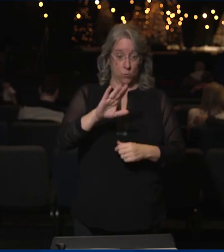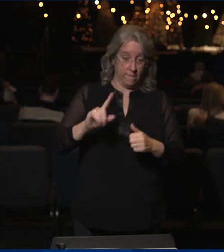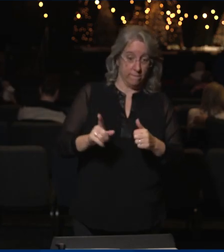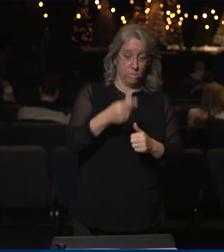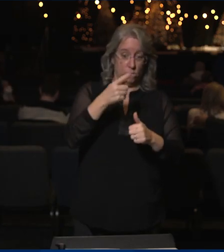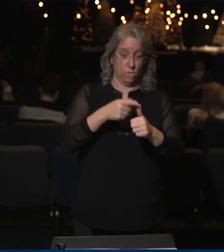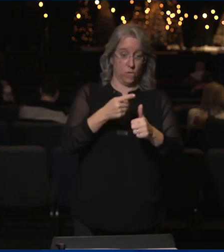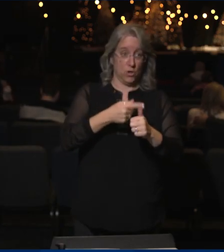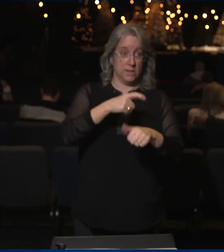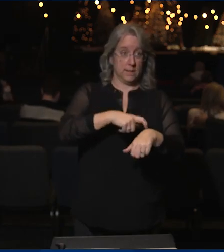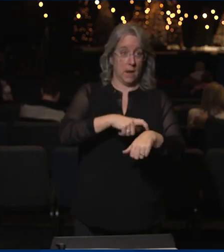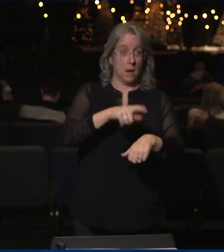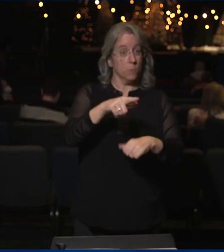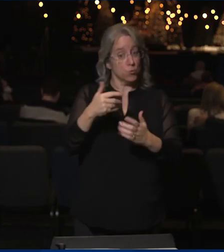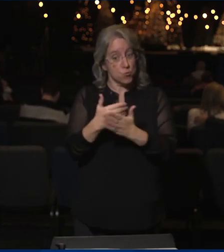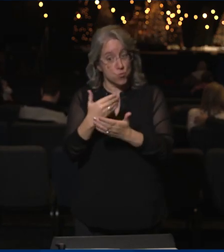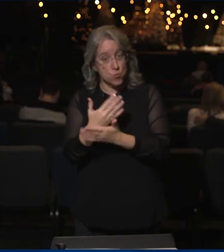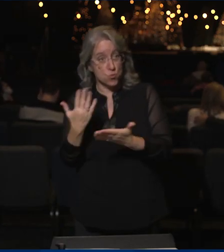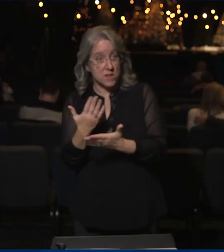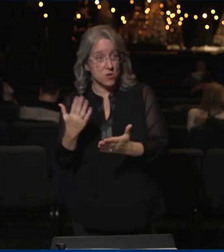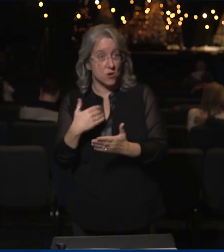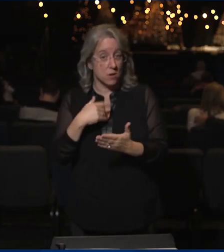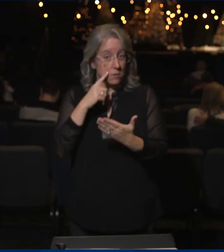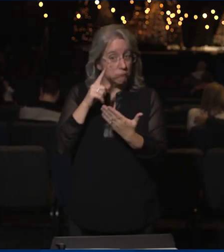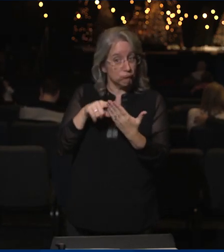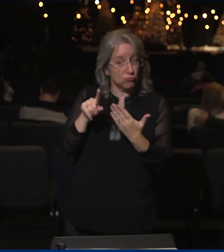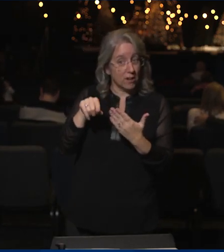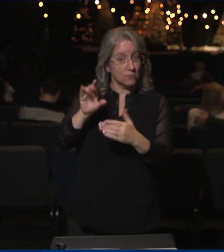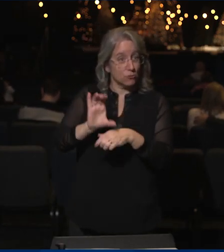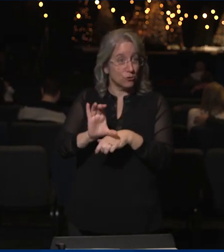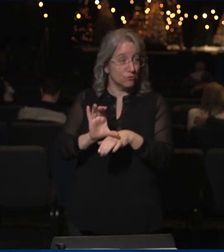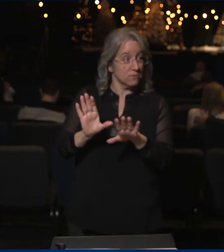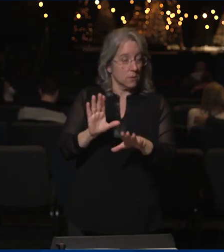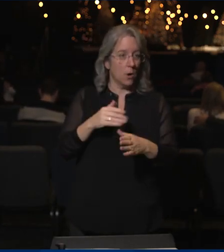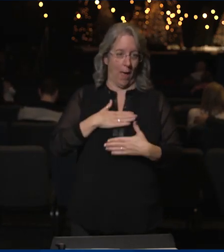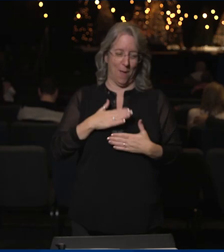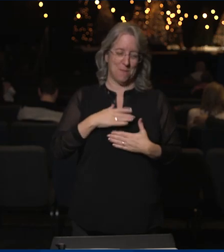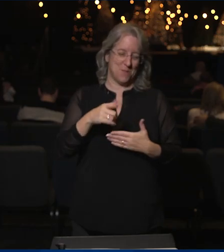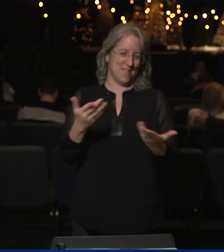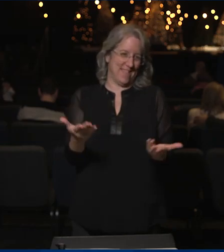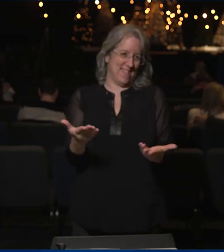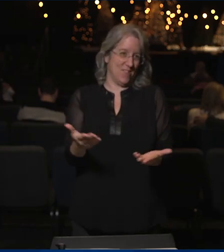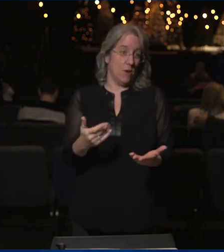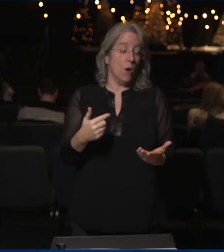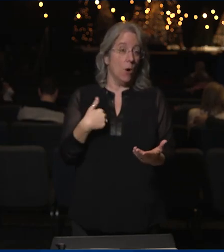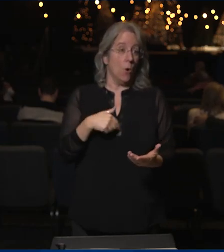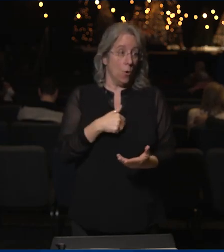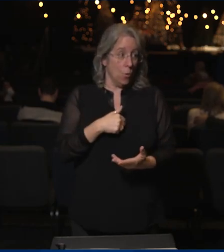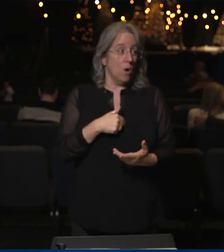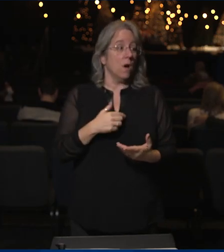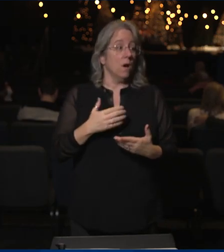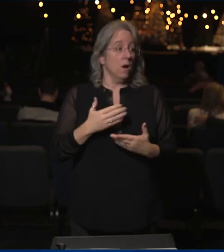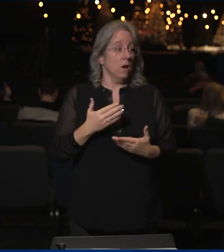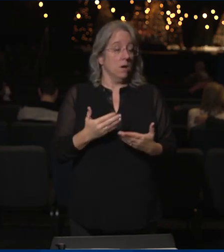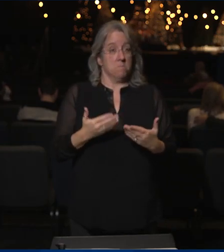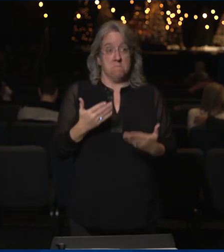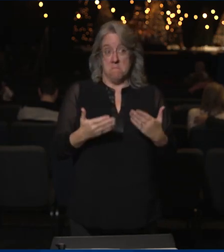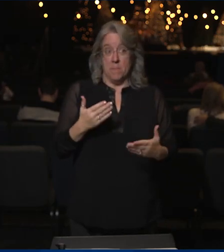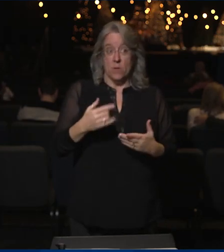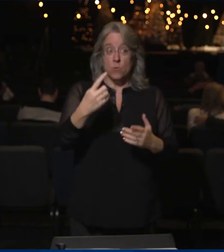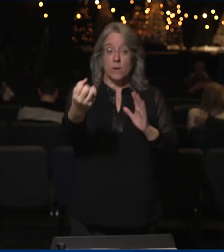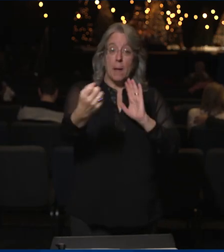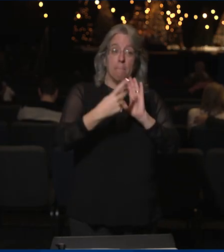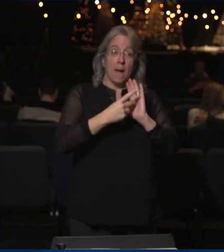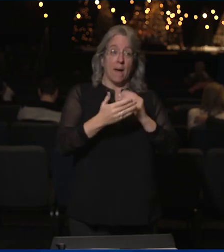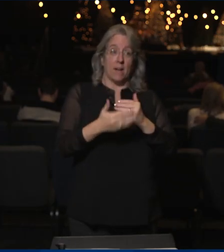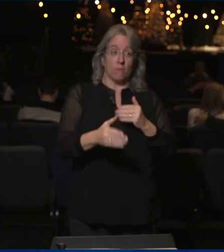new around here checking us out, we're so glad that you're here with us. Maybe you came back from one of the Christmas services last week,